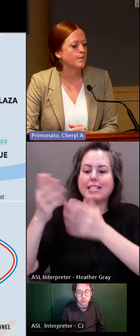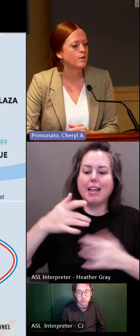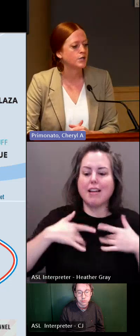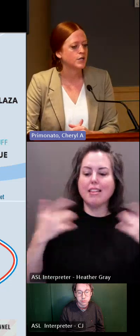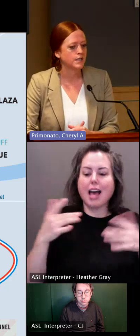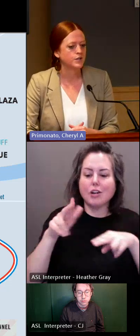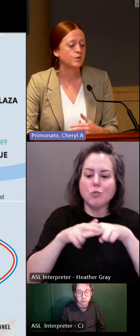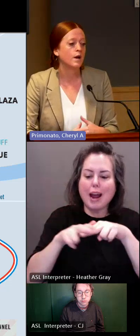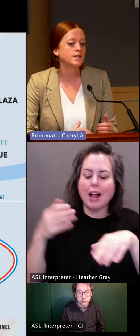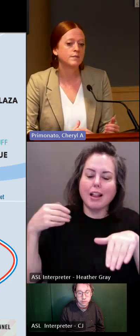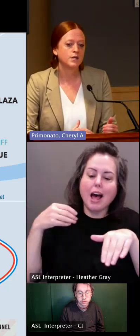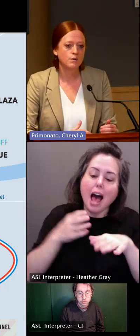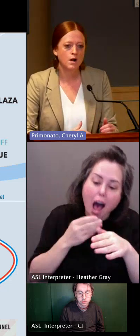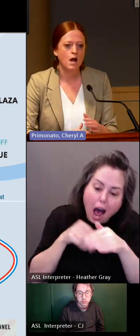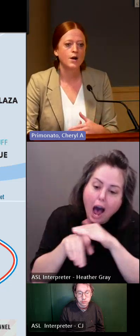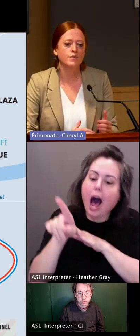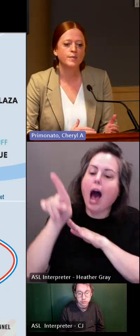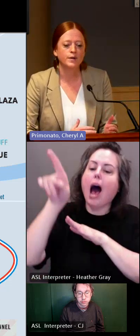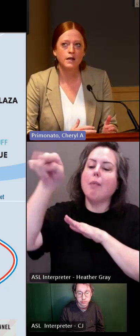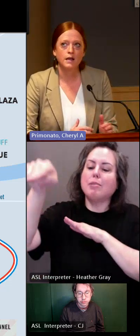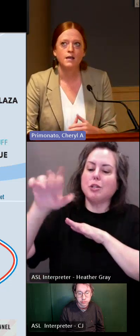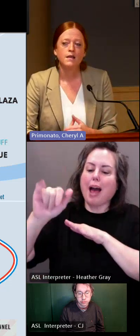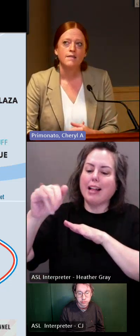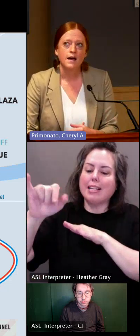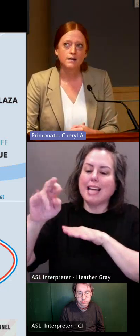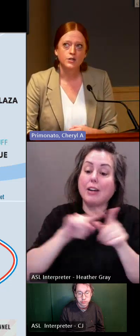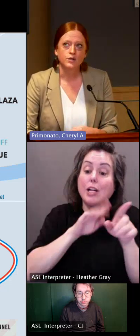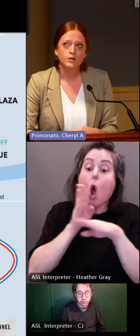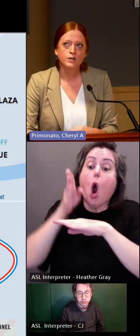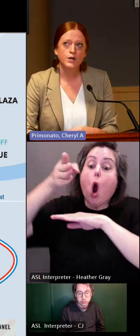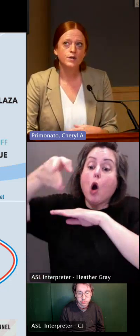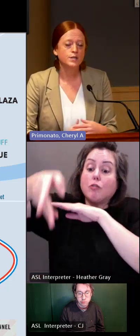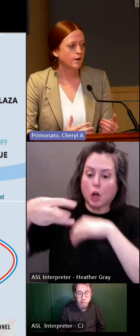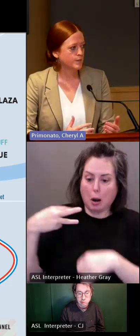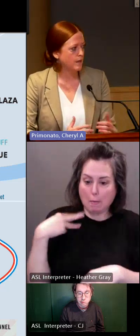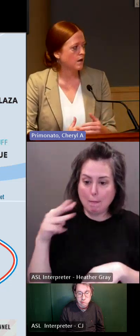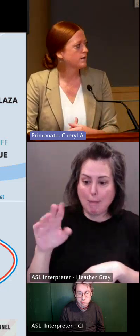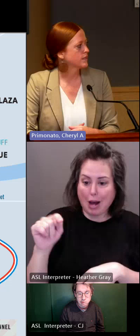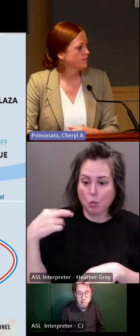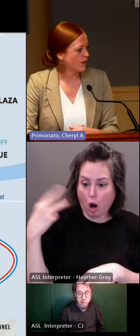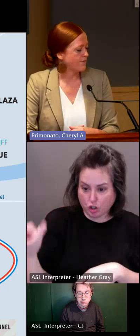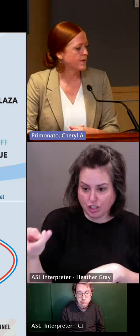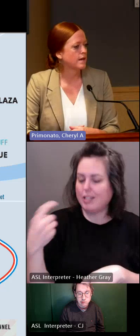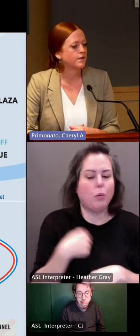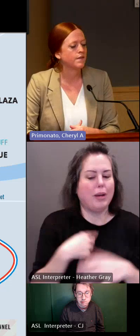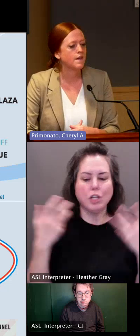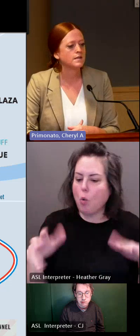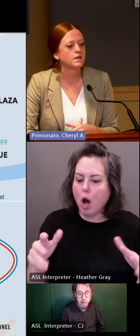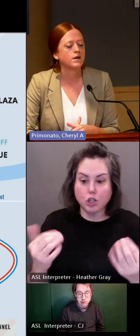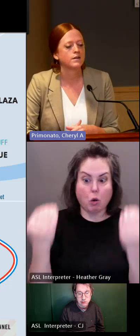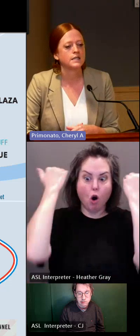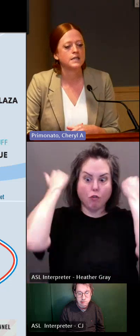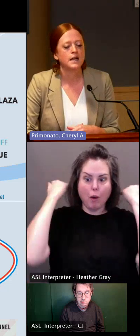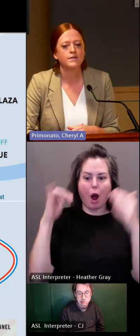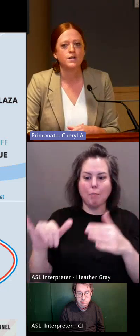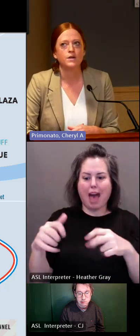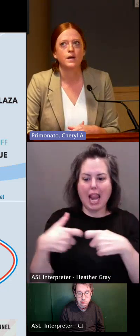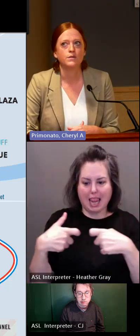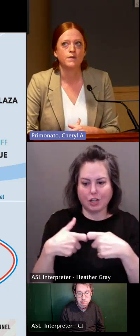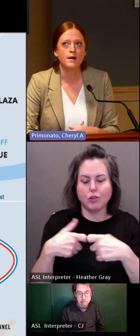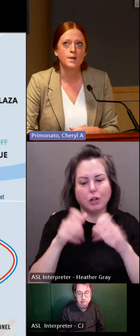and over Mount Washington. So wanting to make sure we're not overburdening that electrical load, as well as being cognizant of traffic and other things on